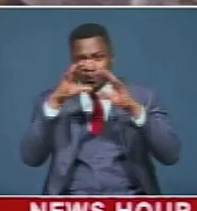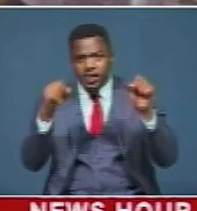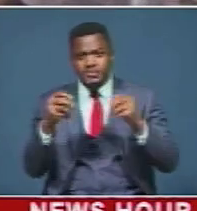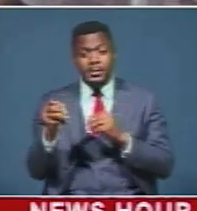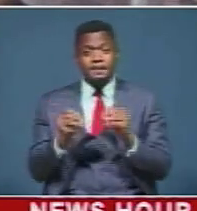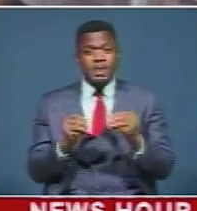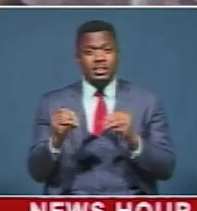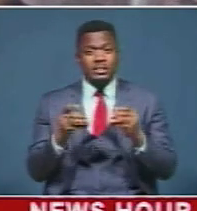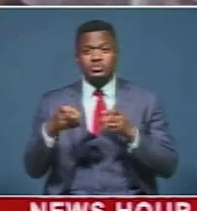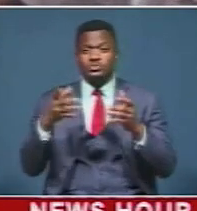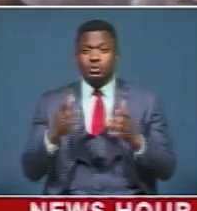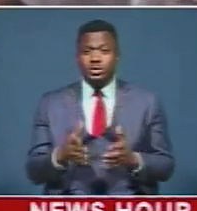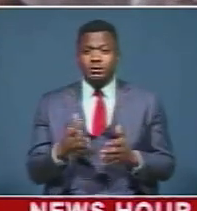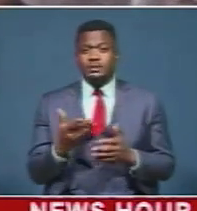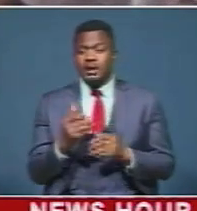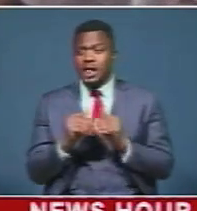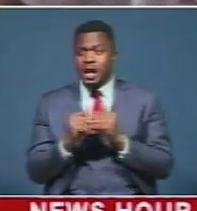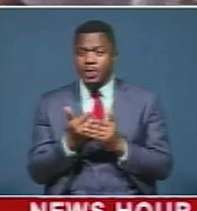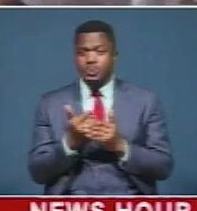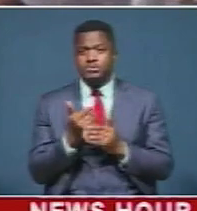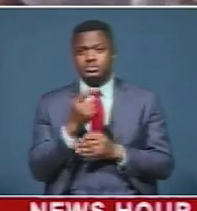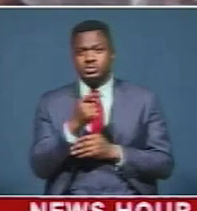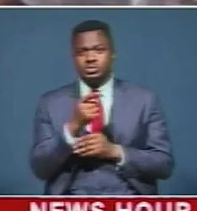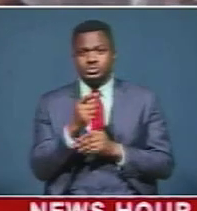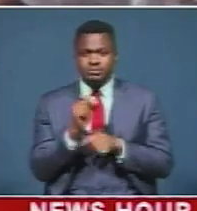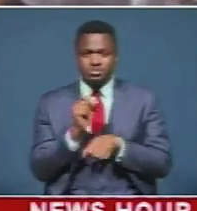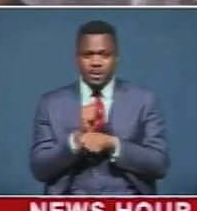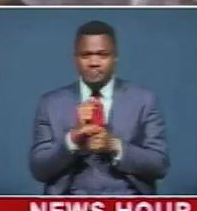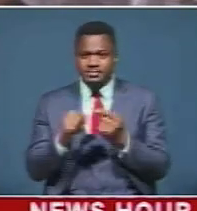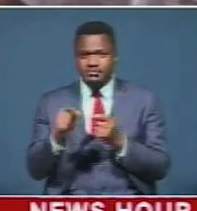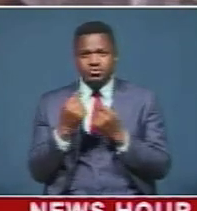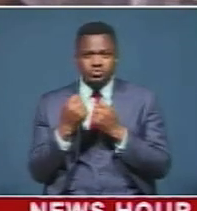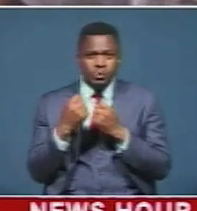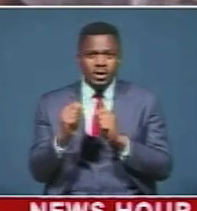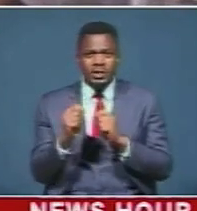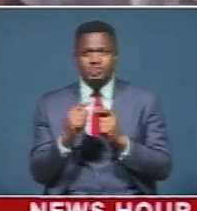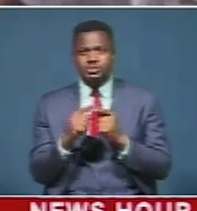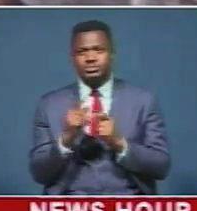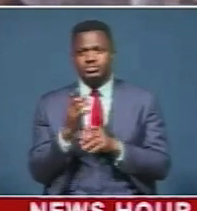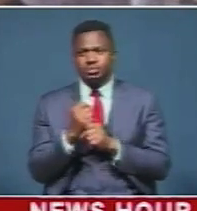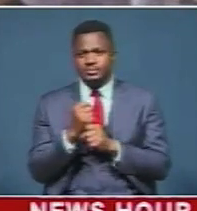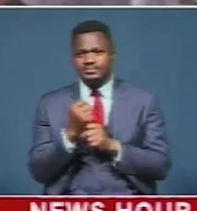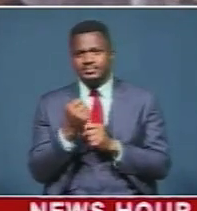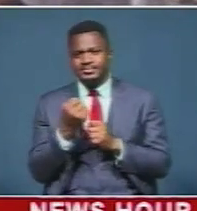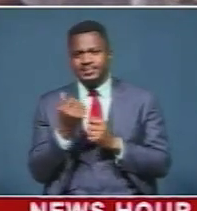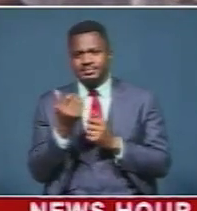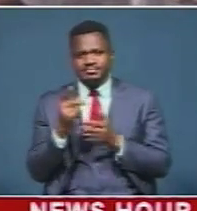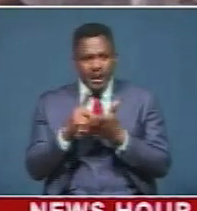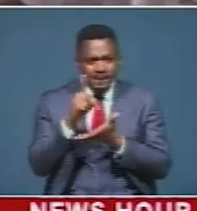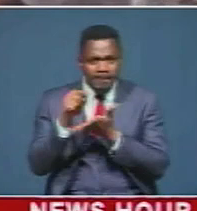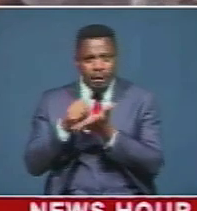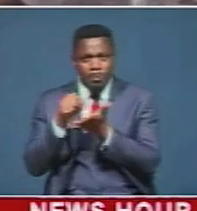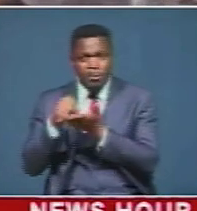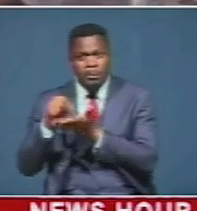managing the director, about how you have gone about trying to get out of the abyss in which